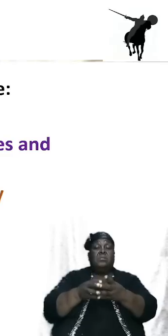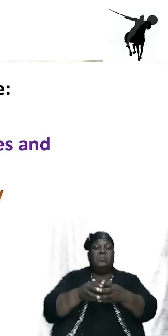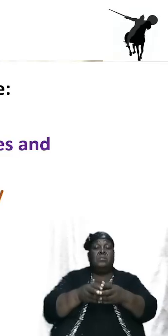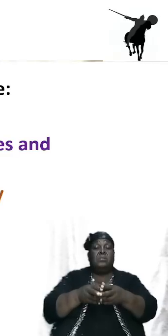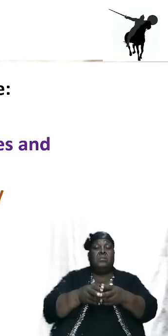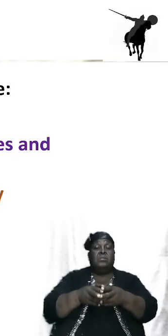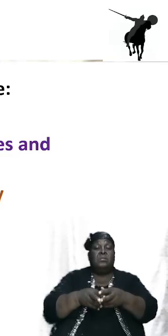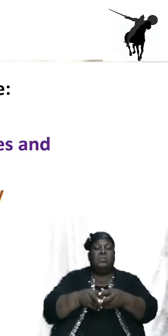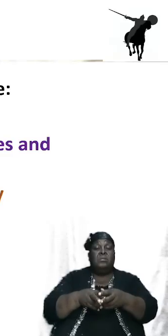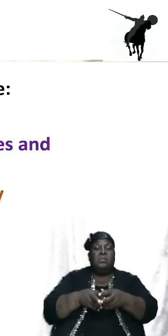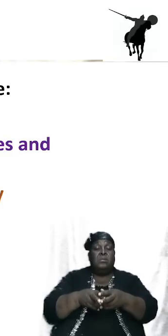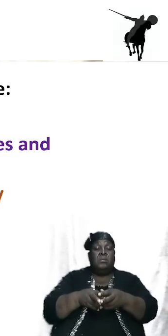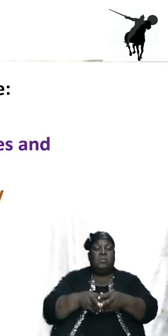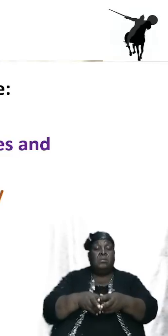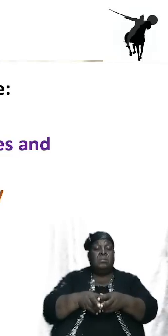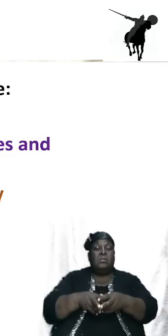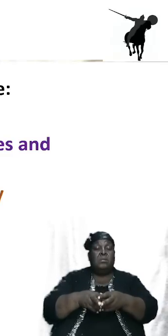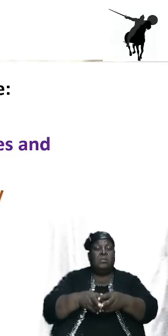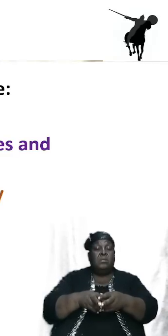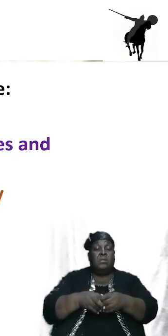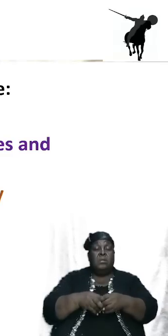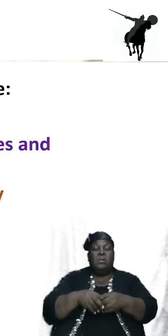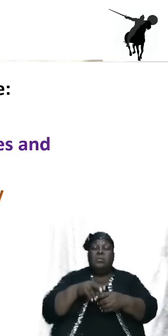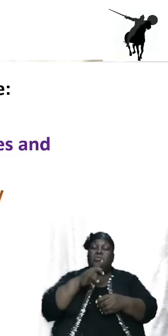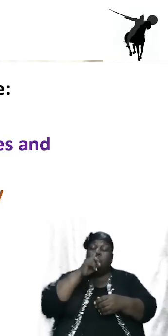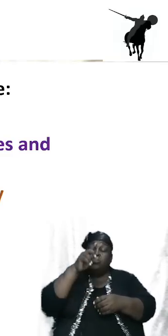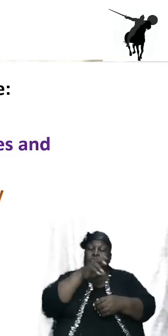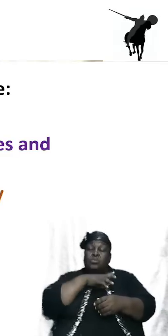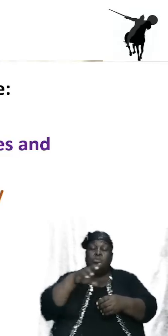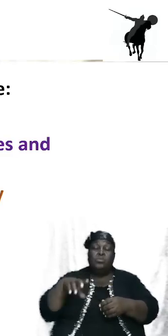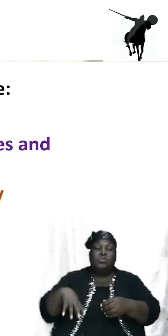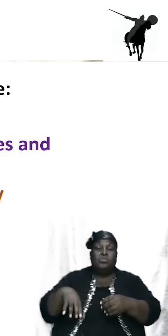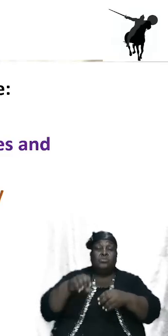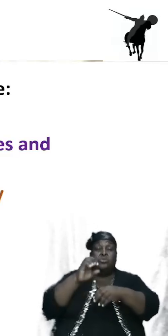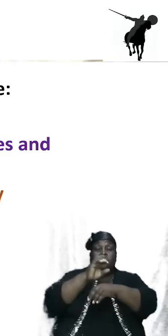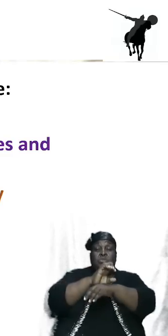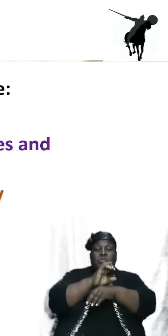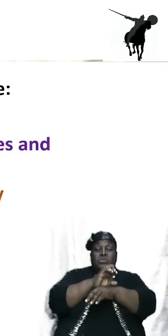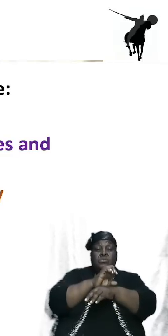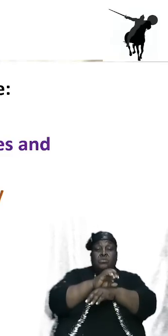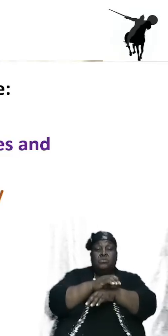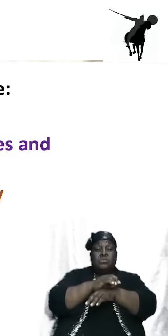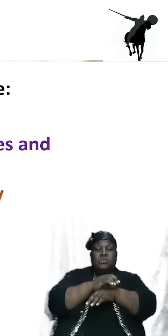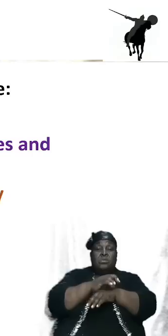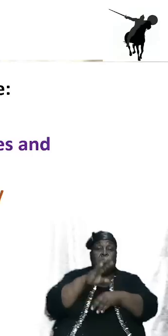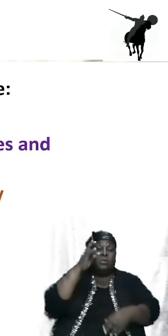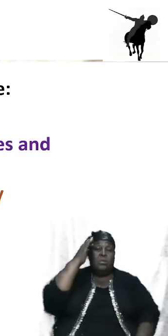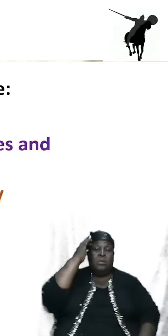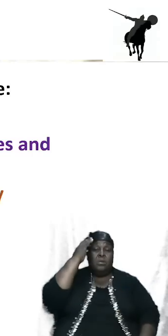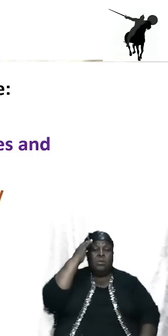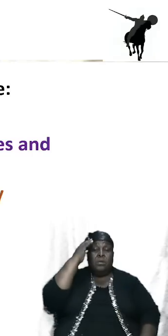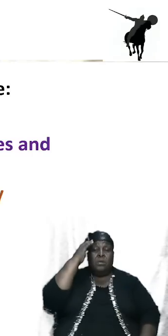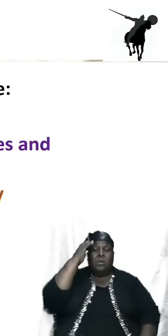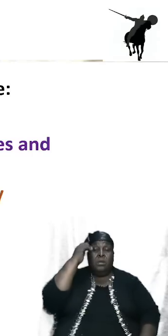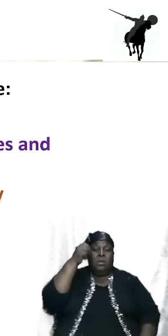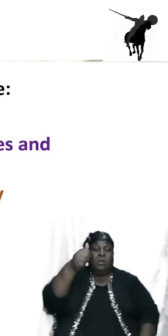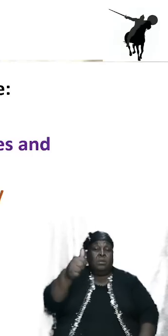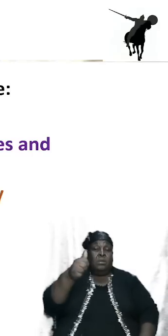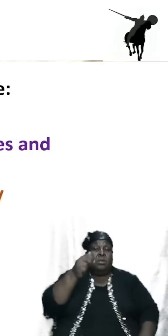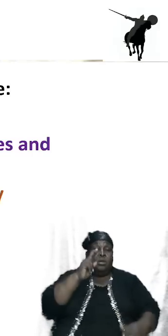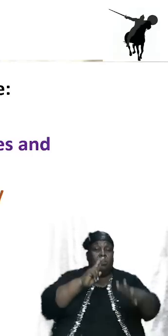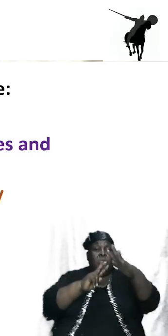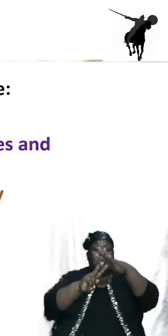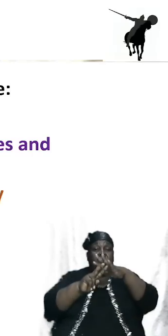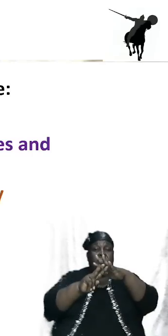was restoring, praise God, the true Christian church. Amen. And he considered himself to be a prophet. They